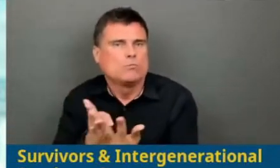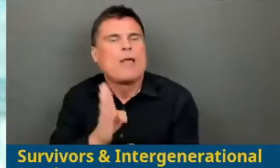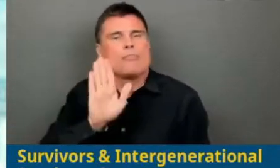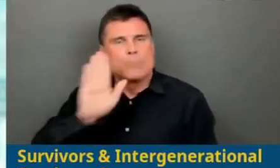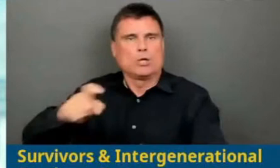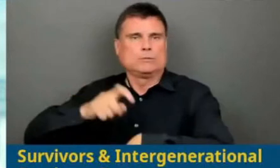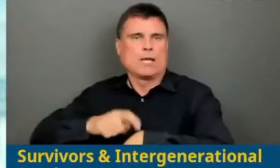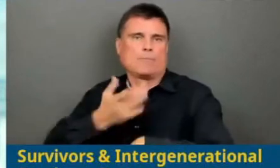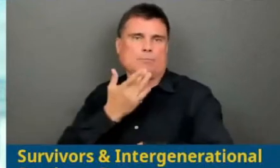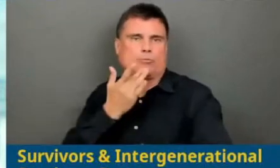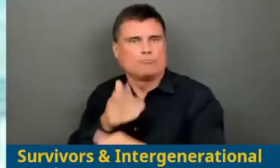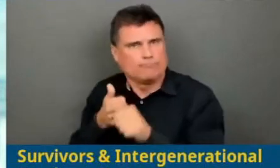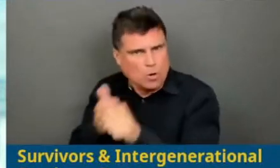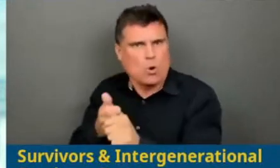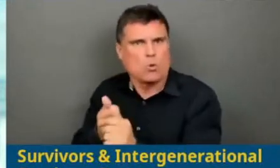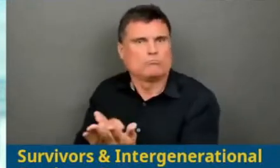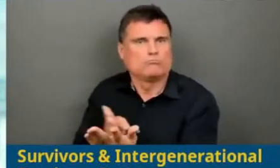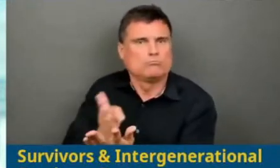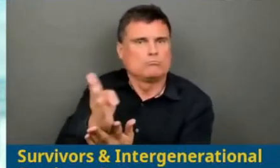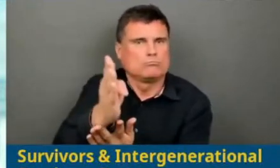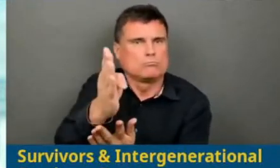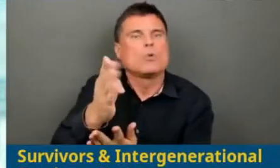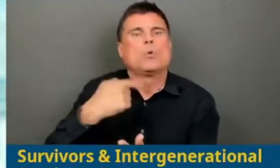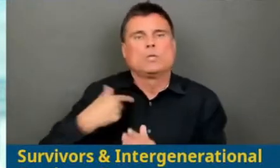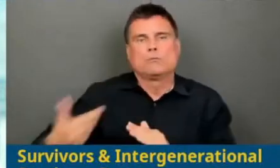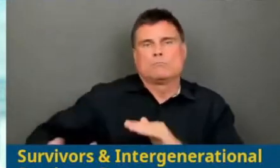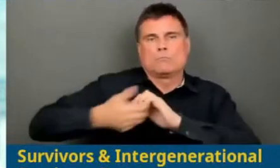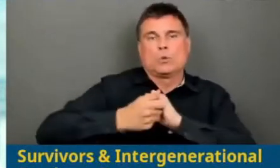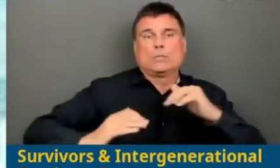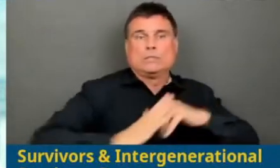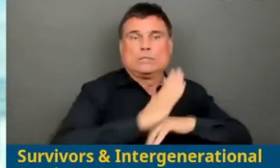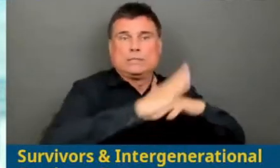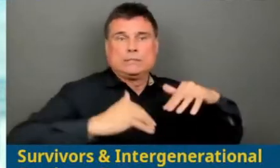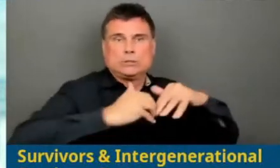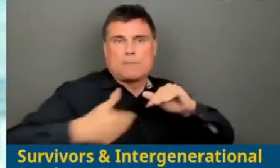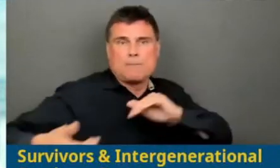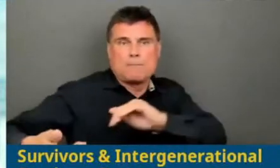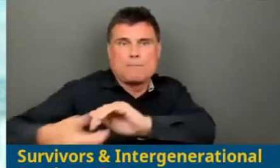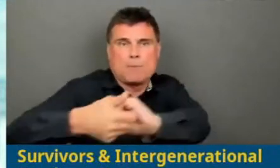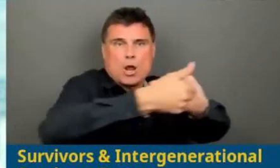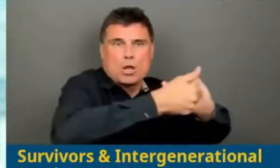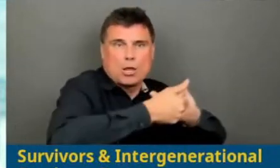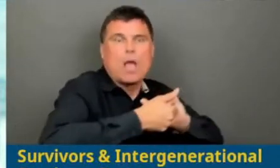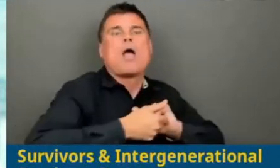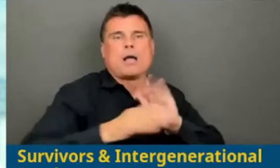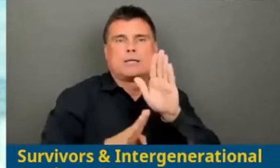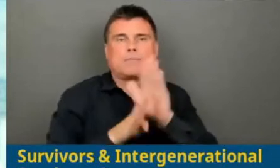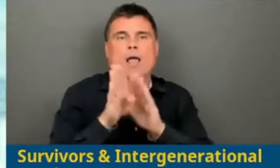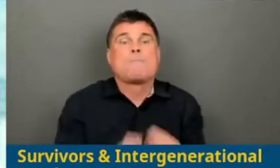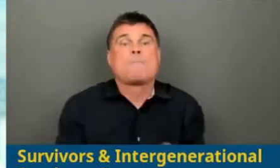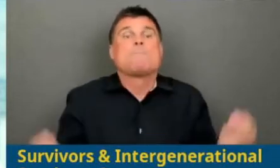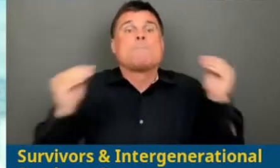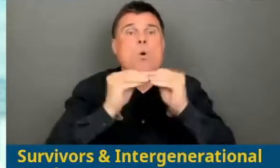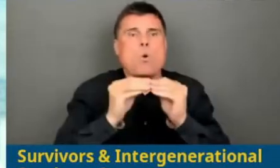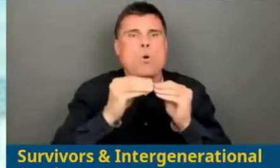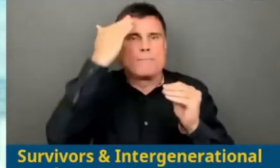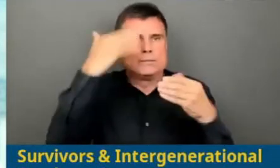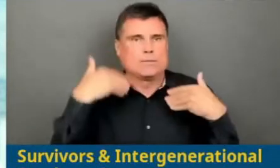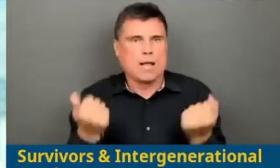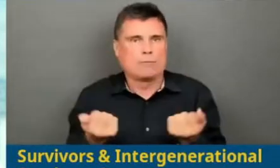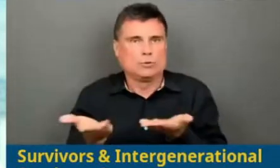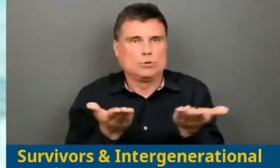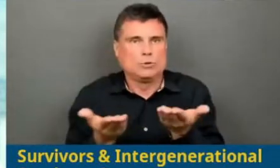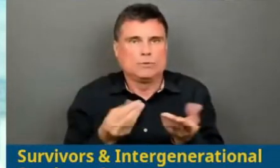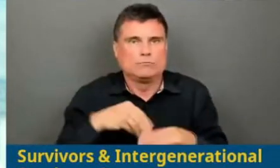the province to enhance existing mental health and cultural support services. $2 million of the $12 million